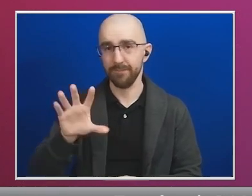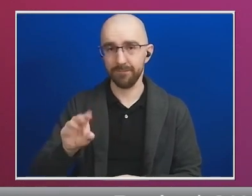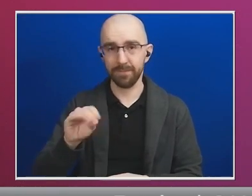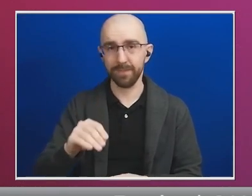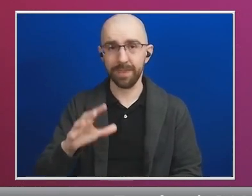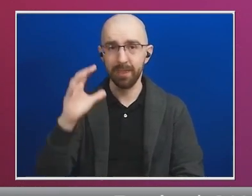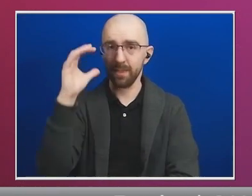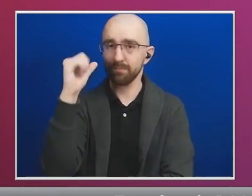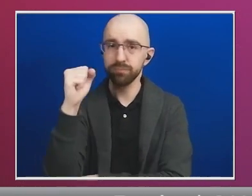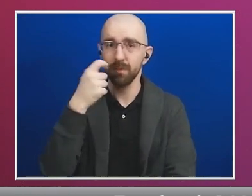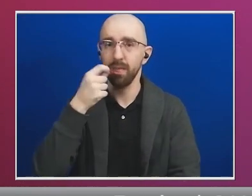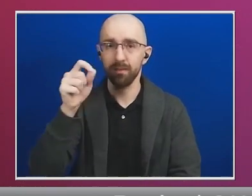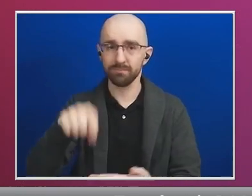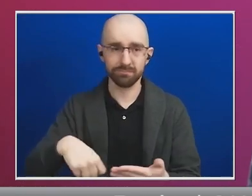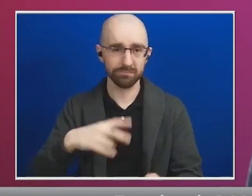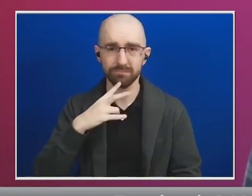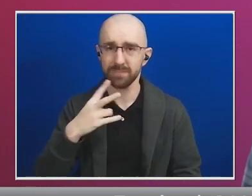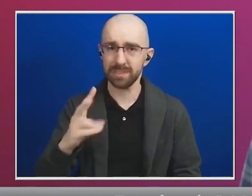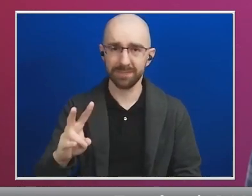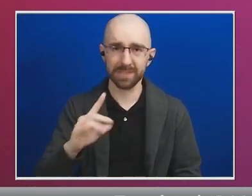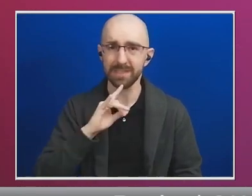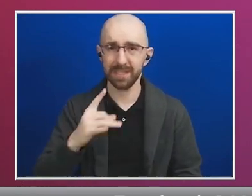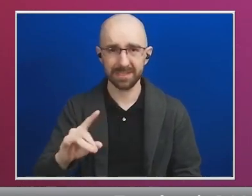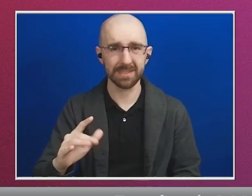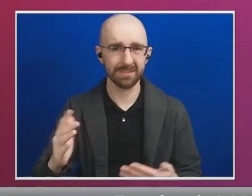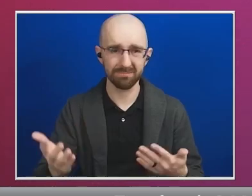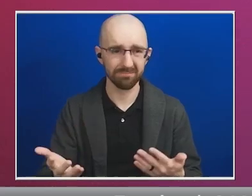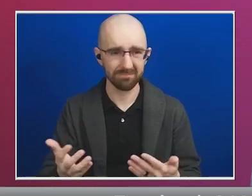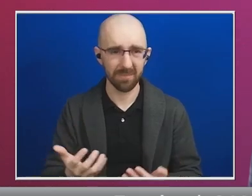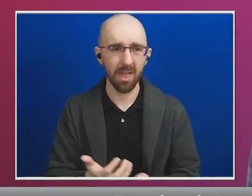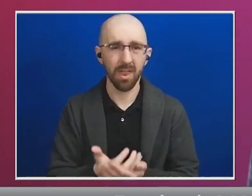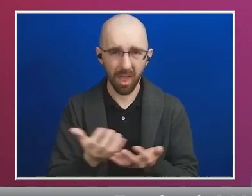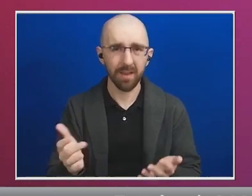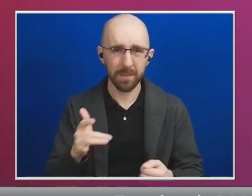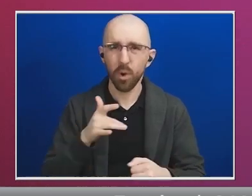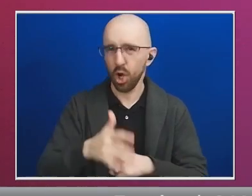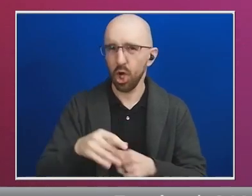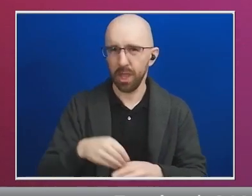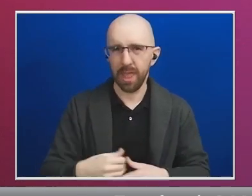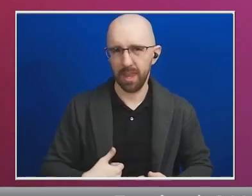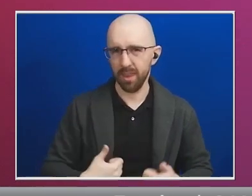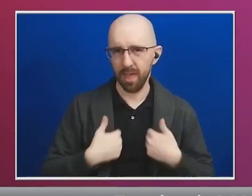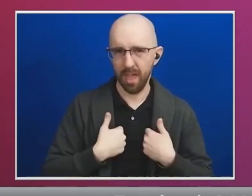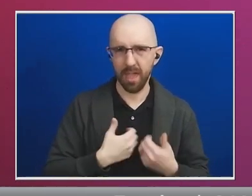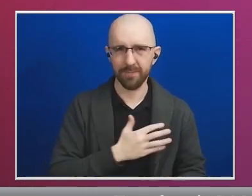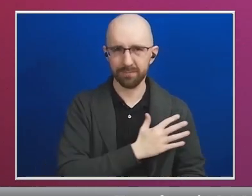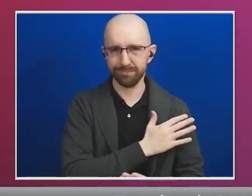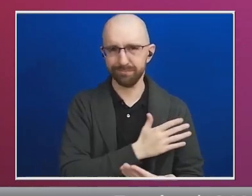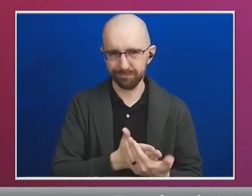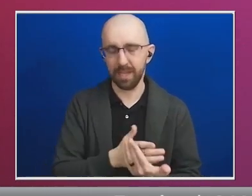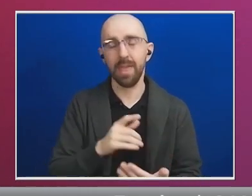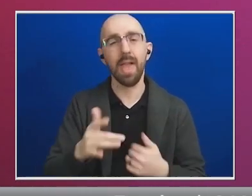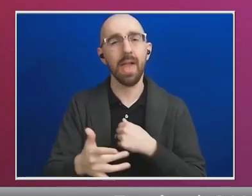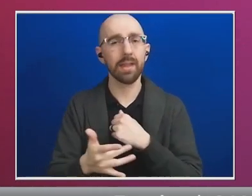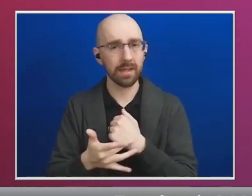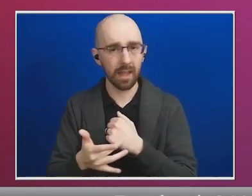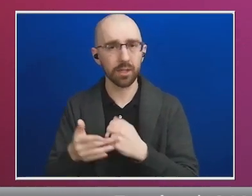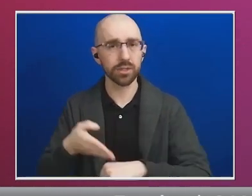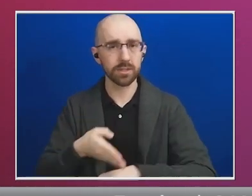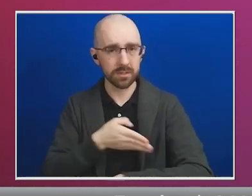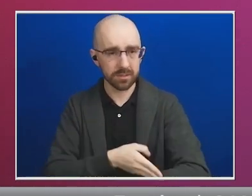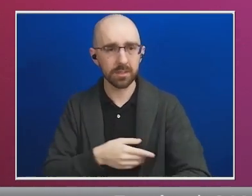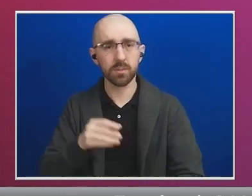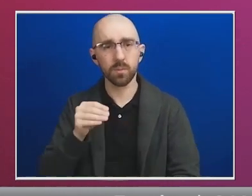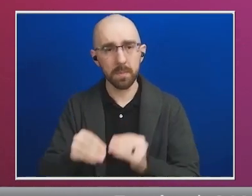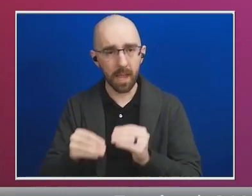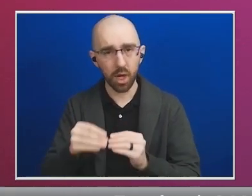17, 18. So, yeah, a lot of them were early on in my life. And then as technology got better and the repairs got better, it was less